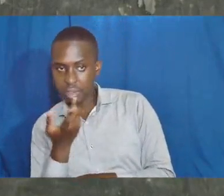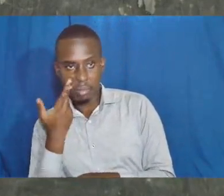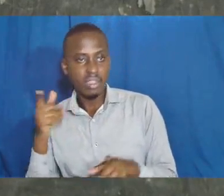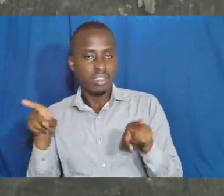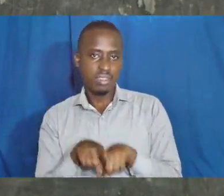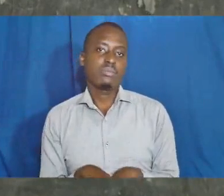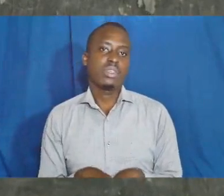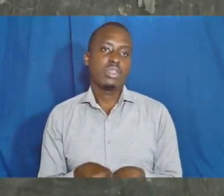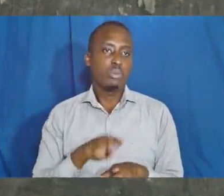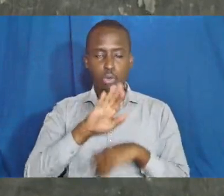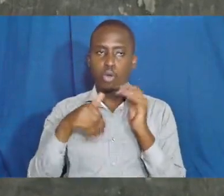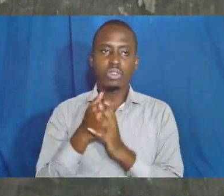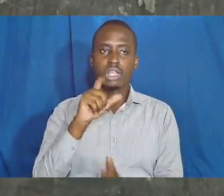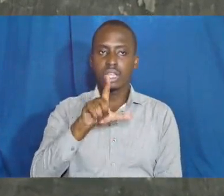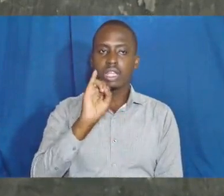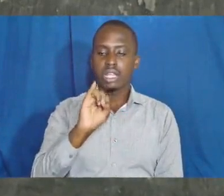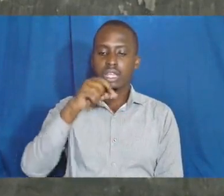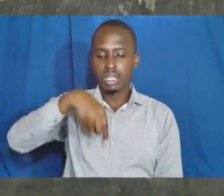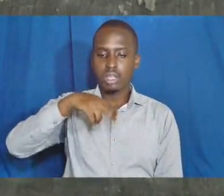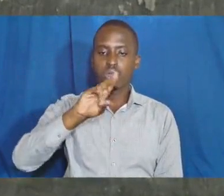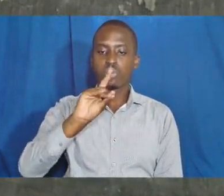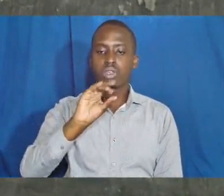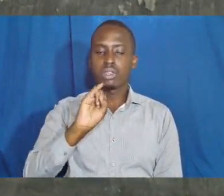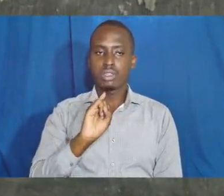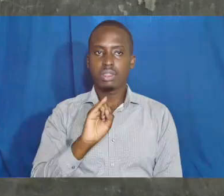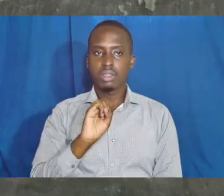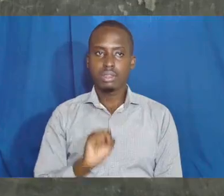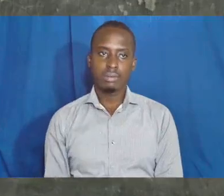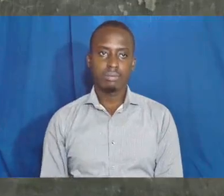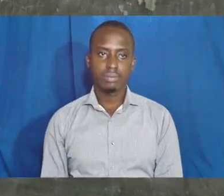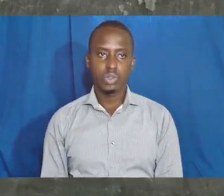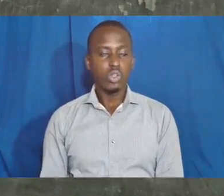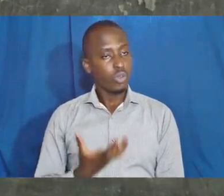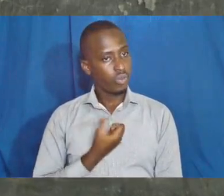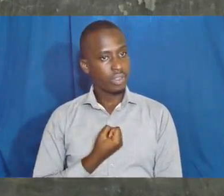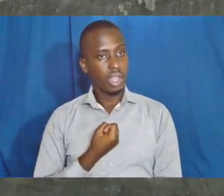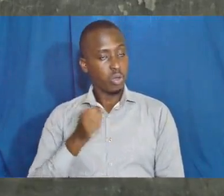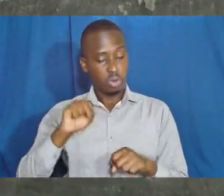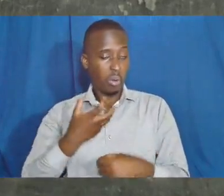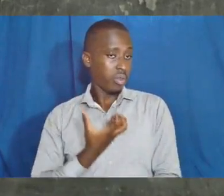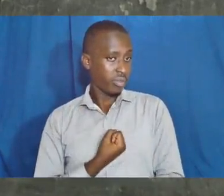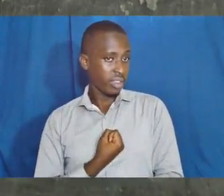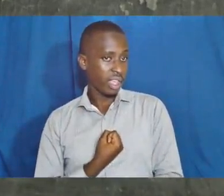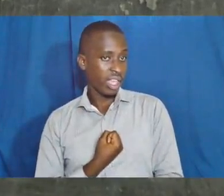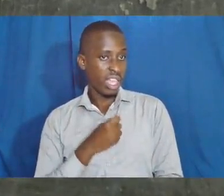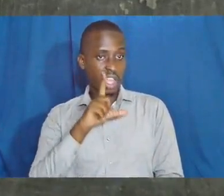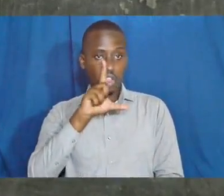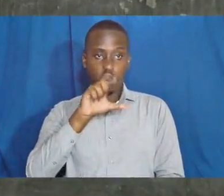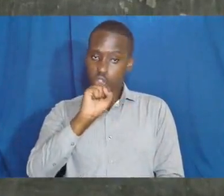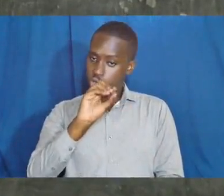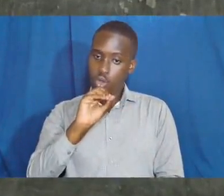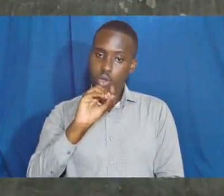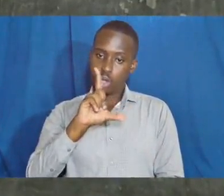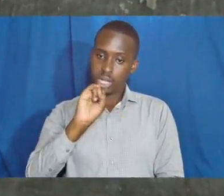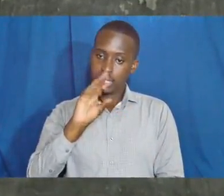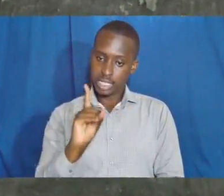that is liquid. We may have, we had some other example. We may have even solid,